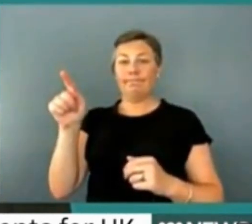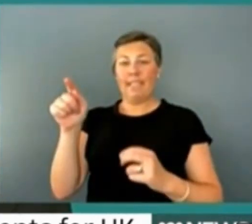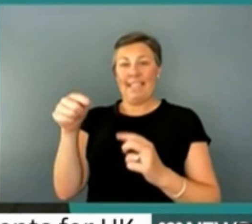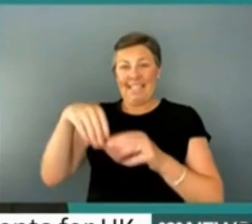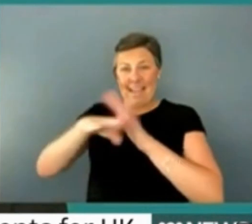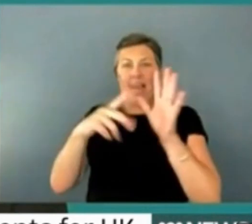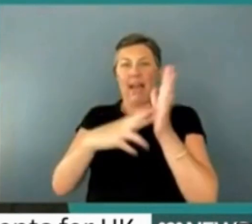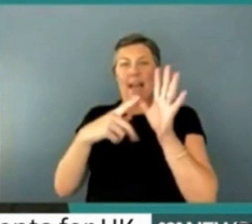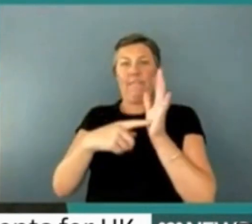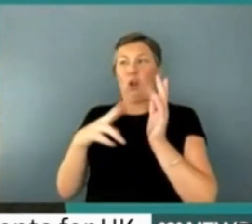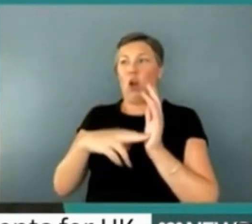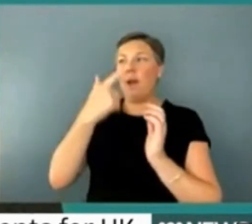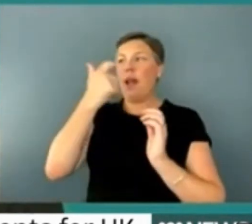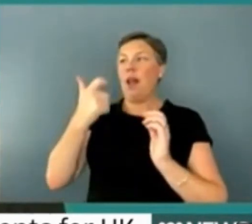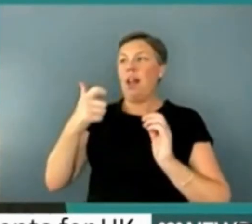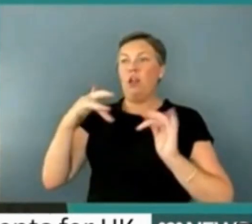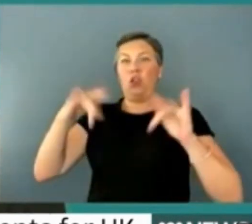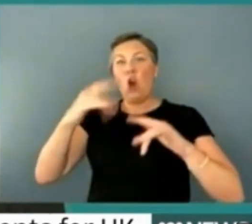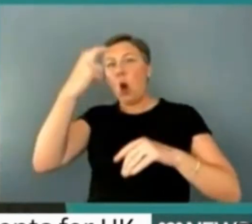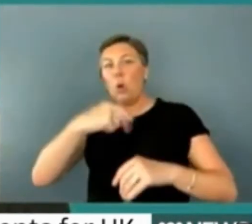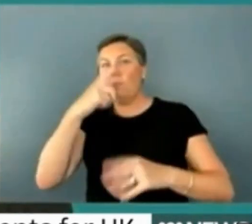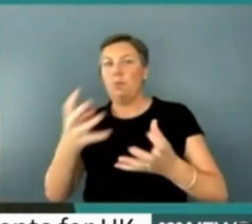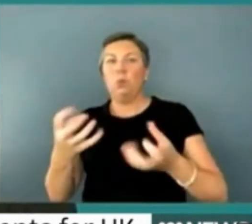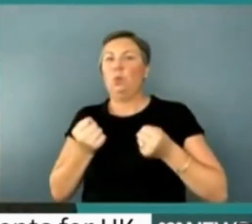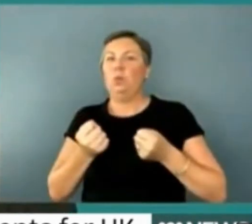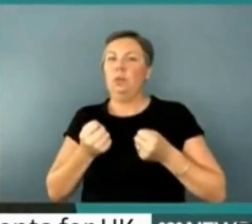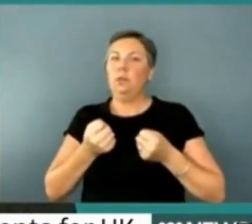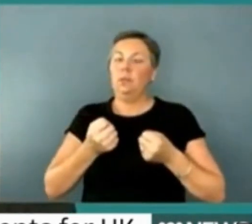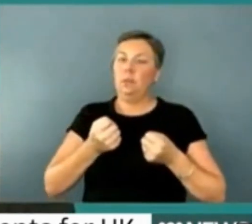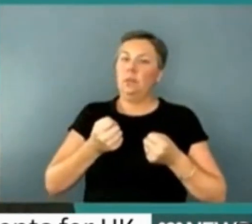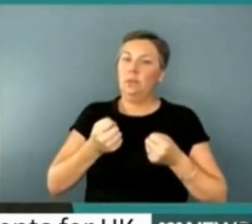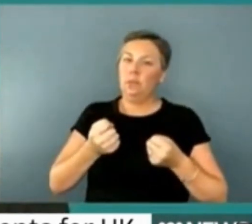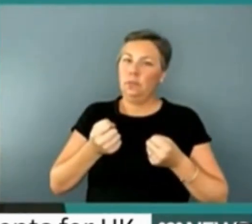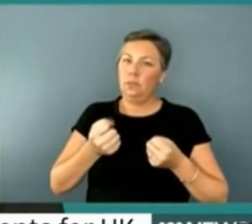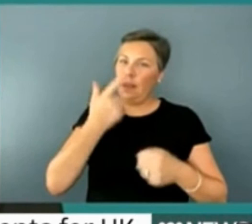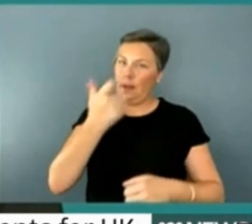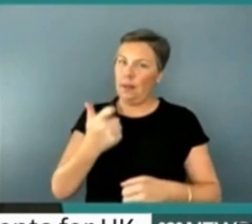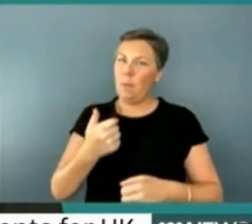in a resident, and that remains the case, and we're absolutely committed to making sure we're on top of that.